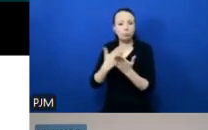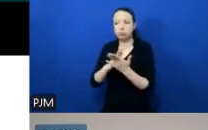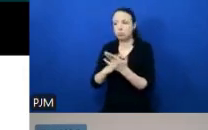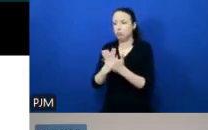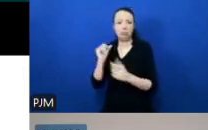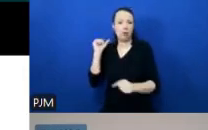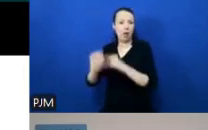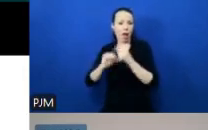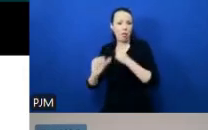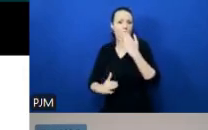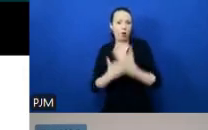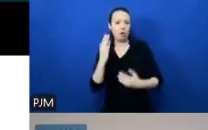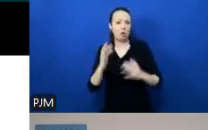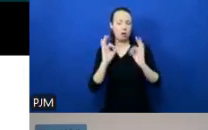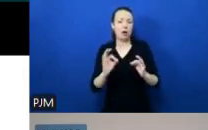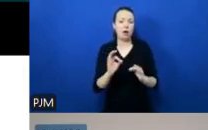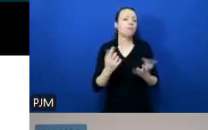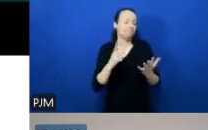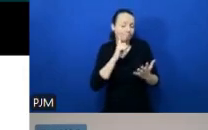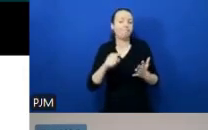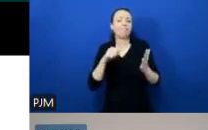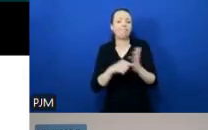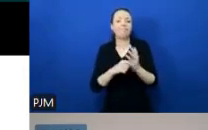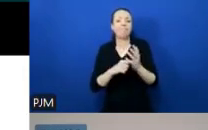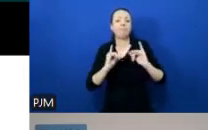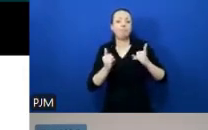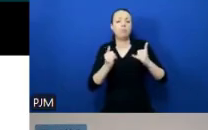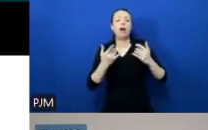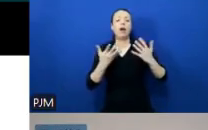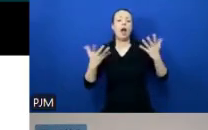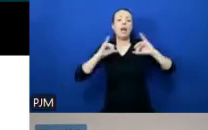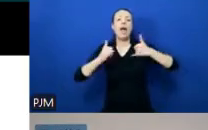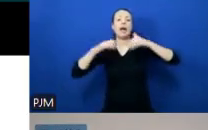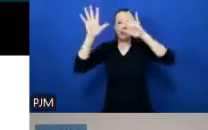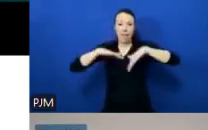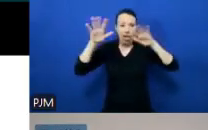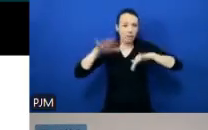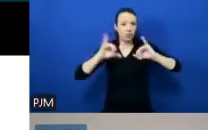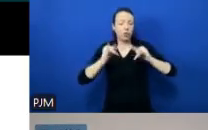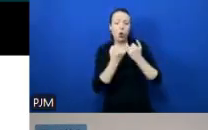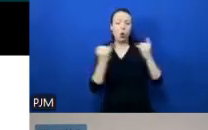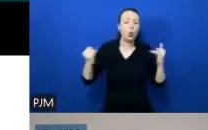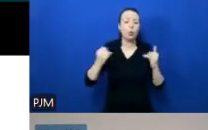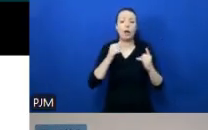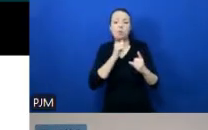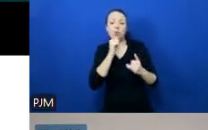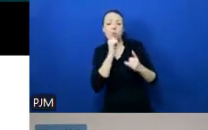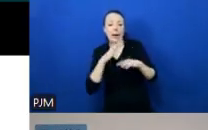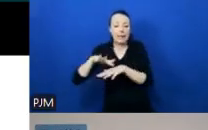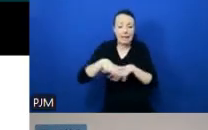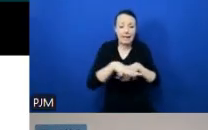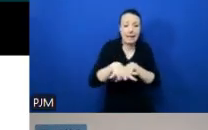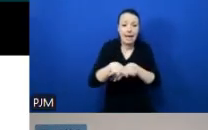that regulation of flow and connections between these channels, ensuring certain directions of movement, we can